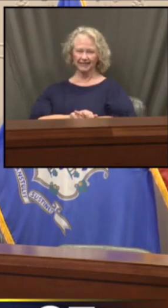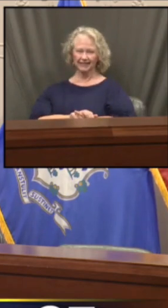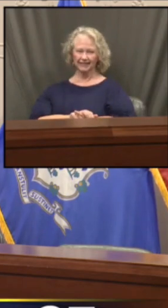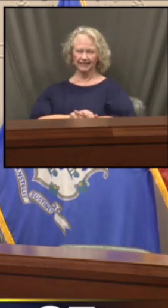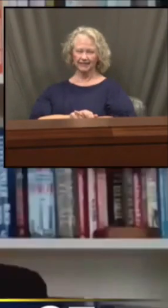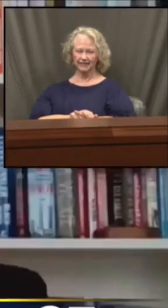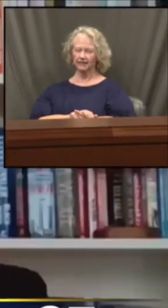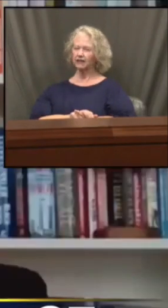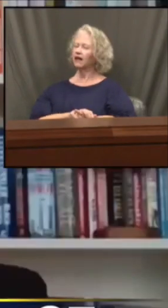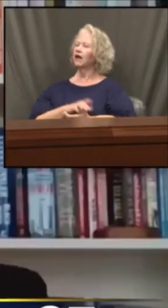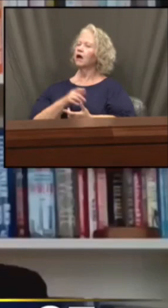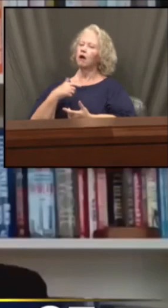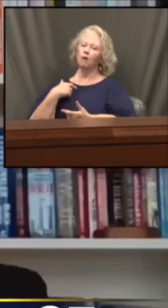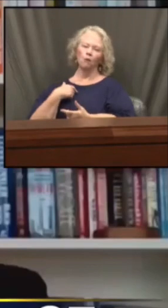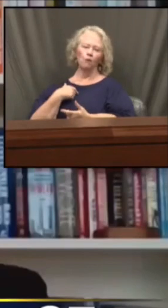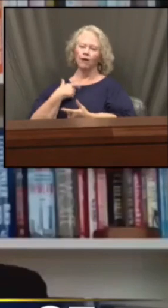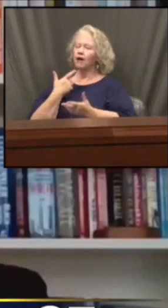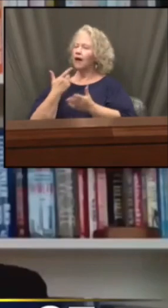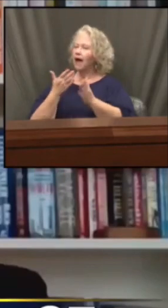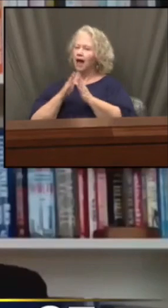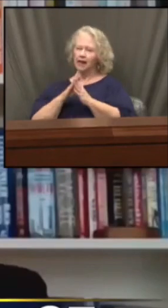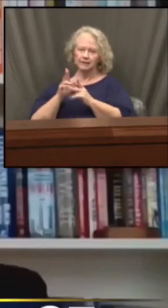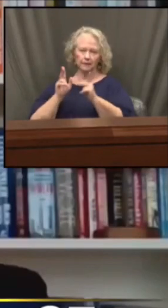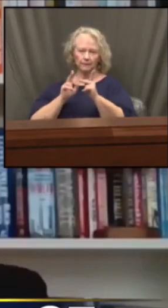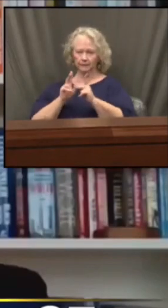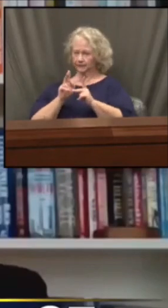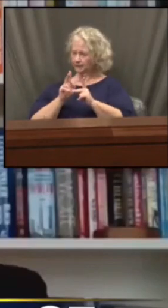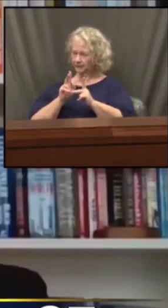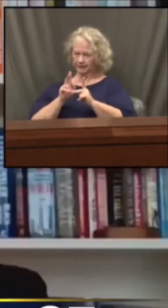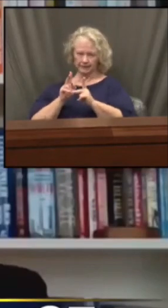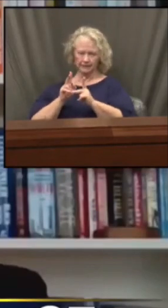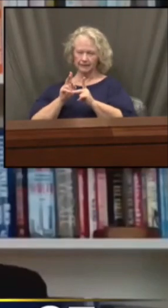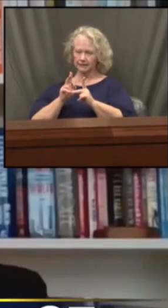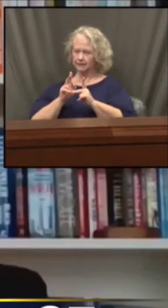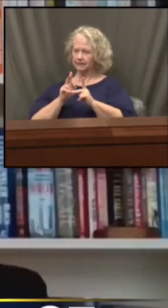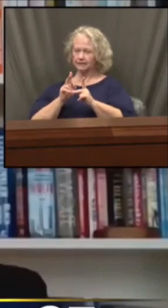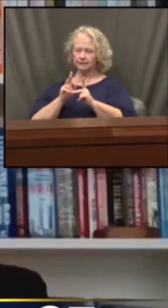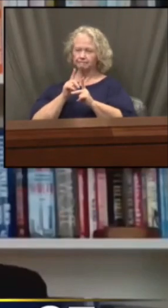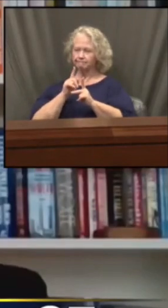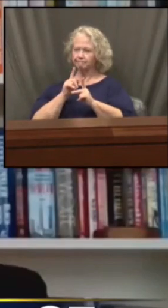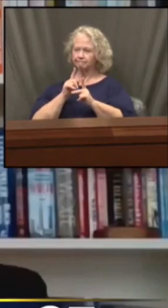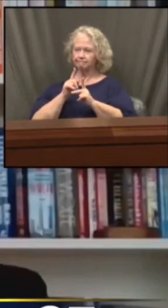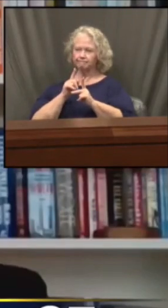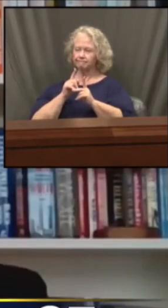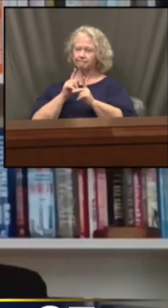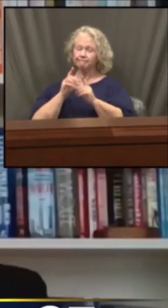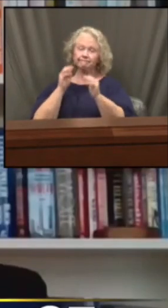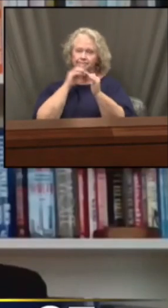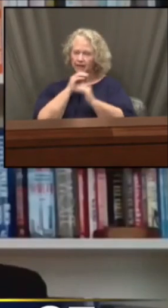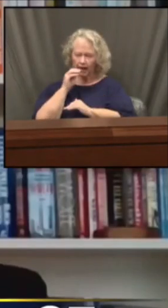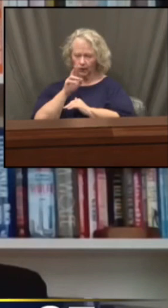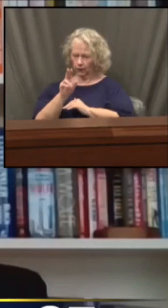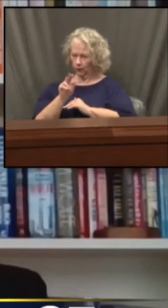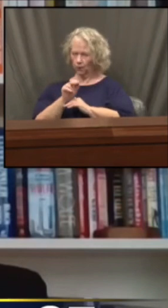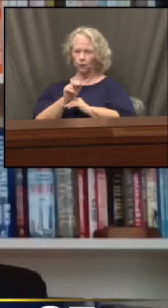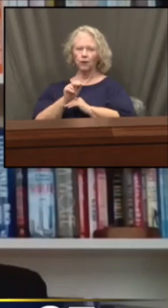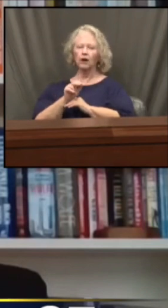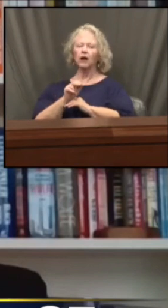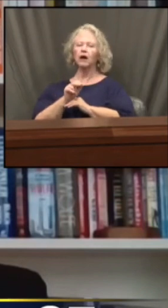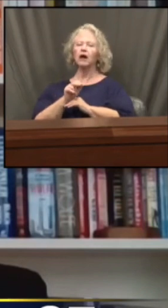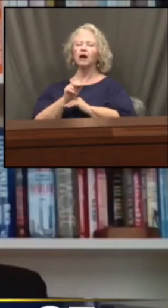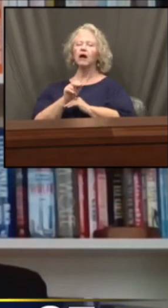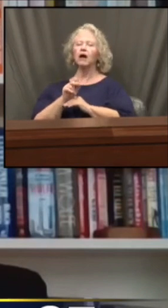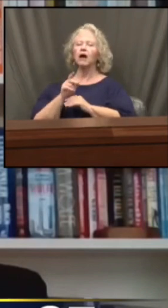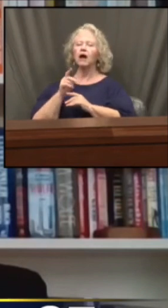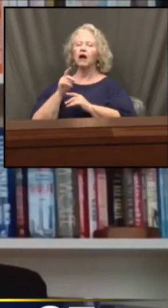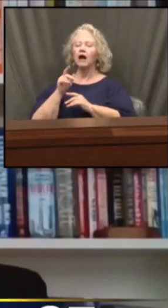We're not suggesting that anyone be untruthful. I think the allowable